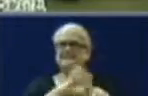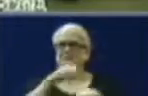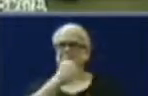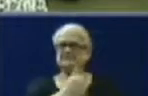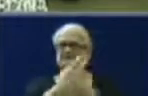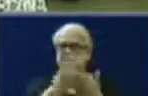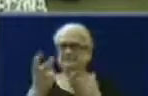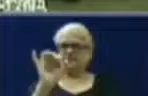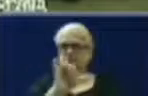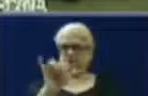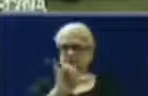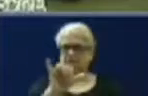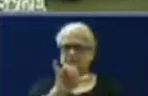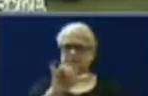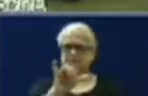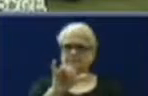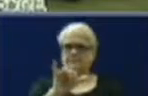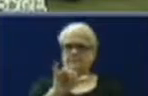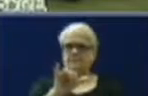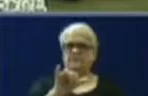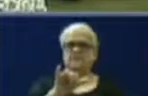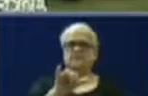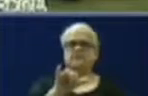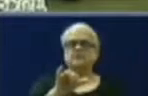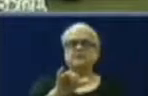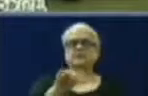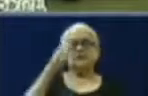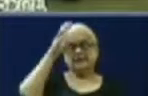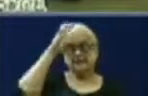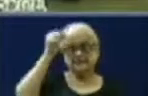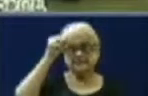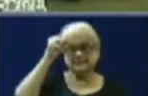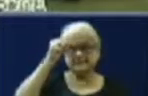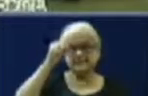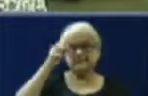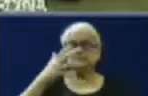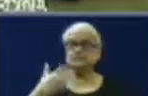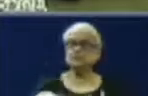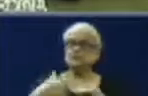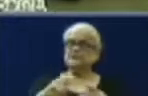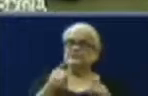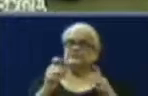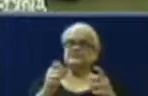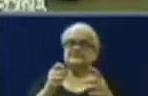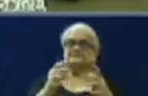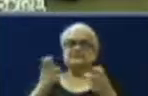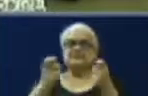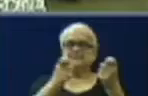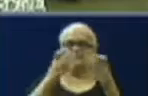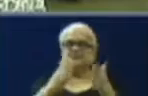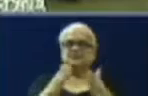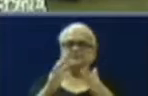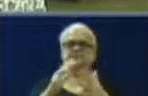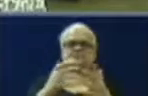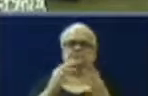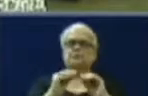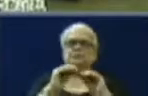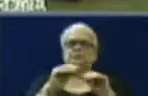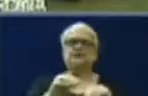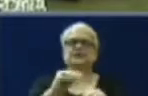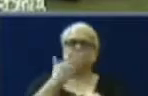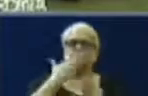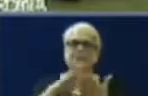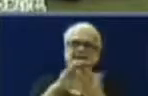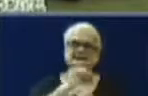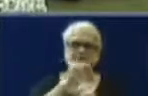as well. Comments such as, "I think our administration has been put in an awful situation by the board and central office," supports this. So what do